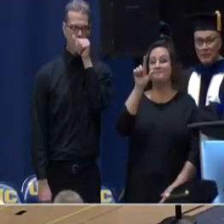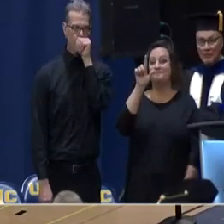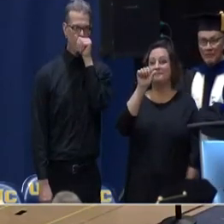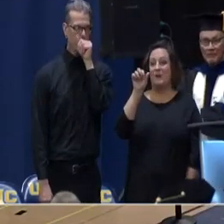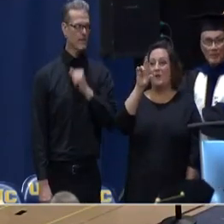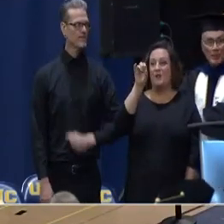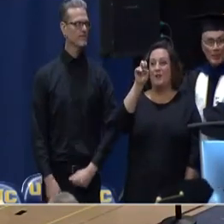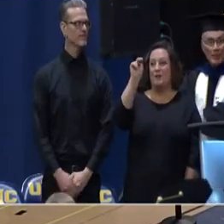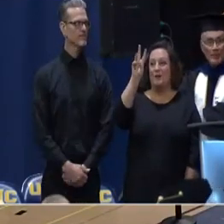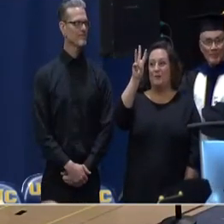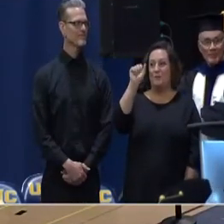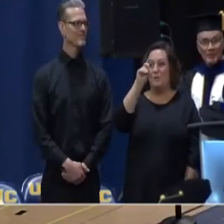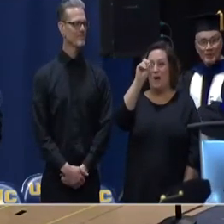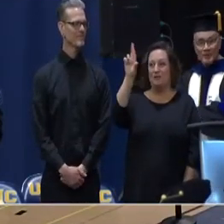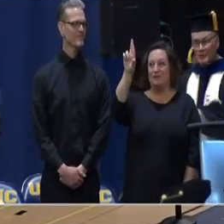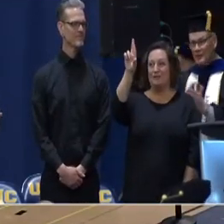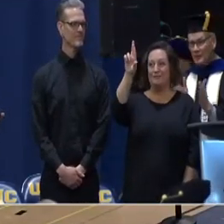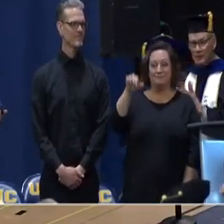And Lauren Wasser.